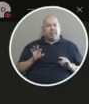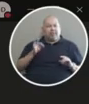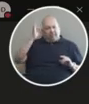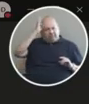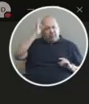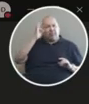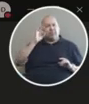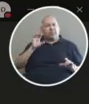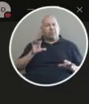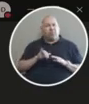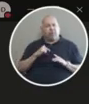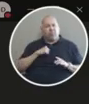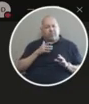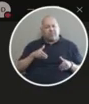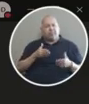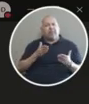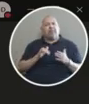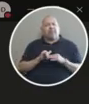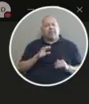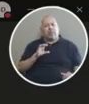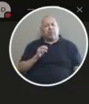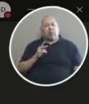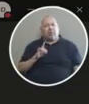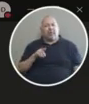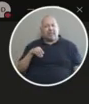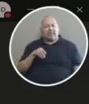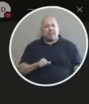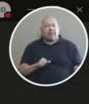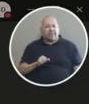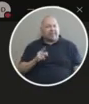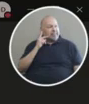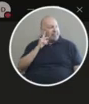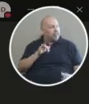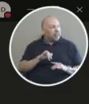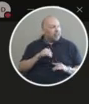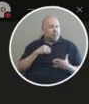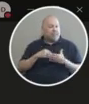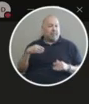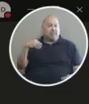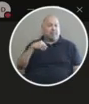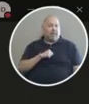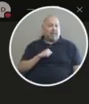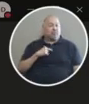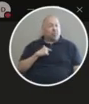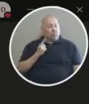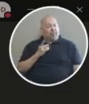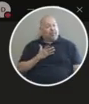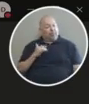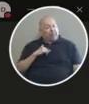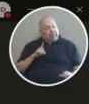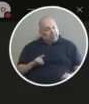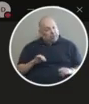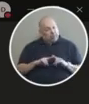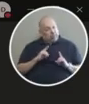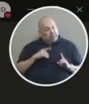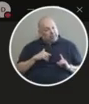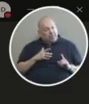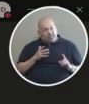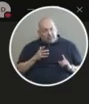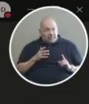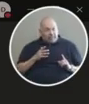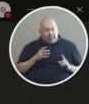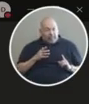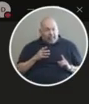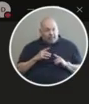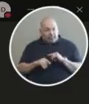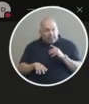doing. We're going to submit this as a COVID expense to see if we get reimbursed. So, one of the things we could do, we could come back with